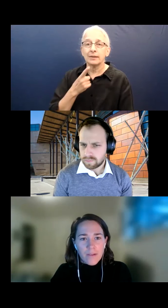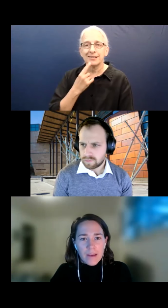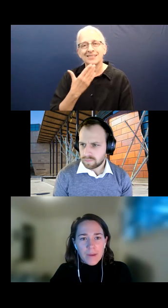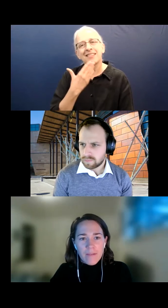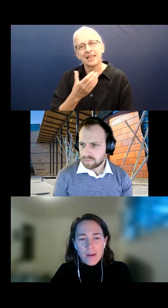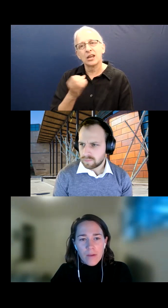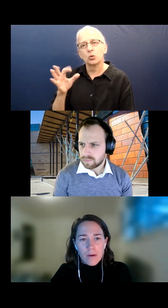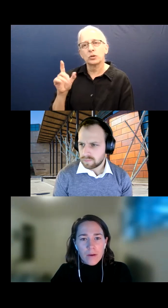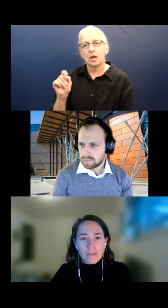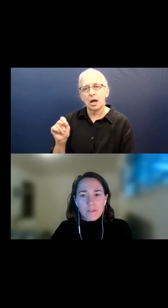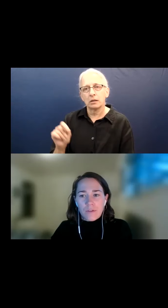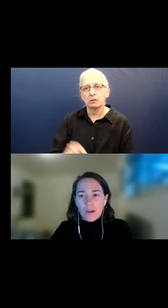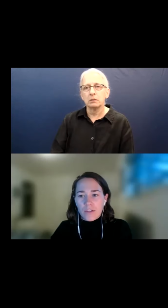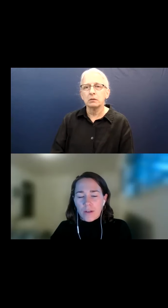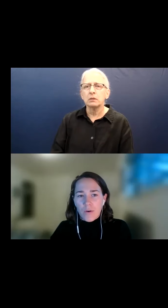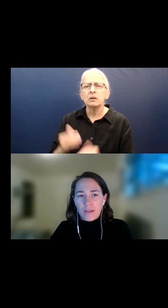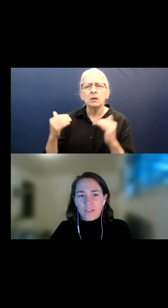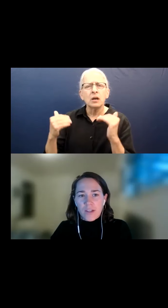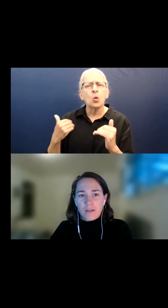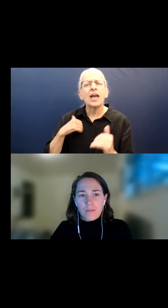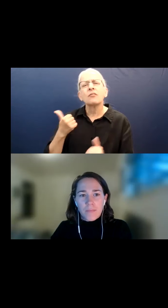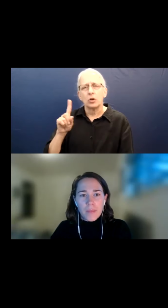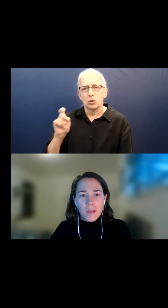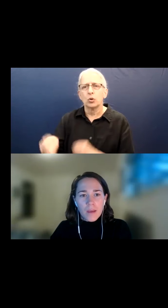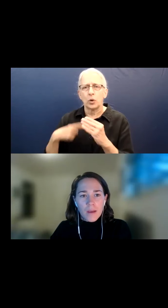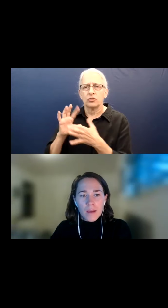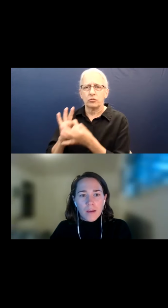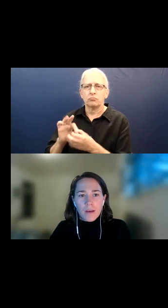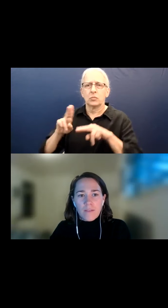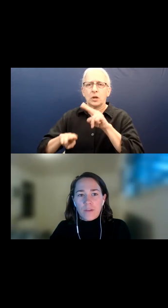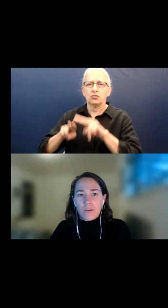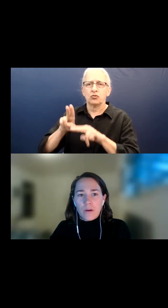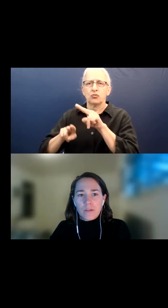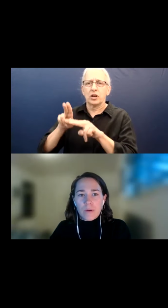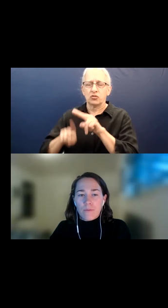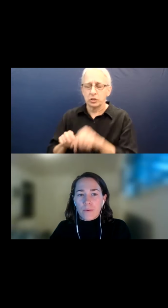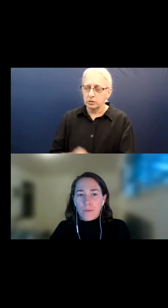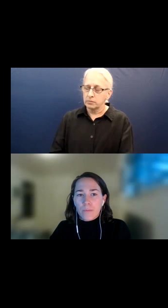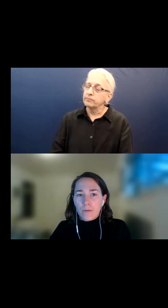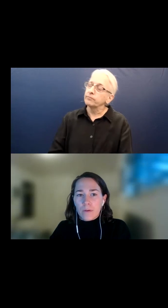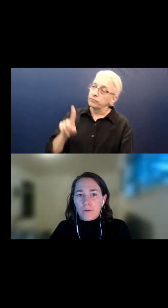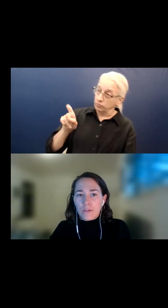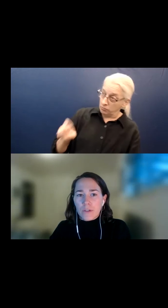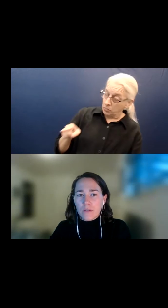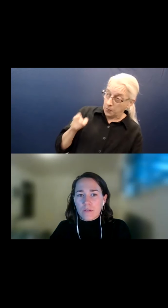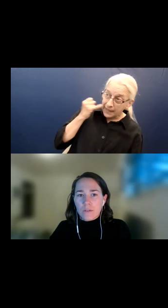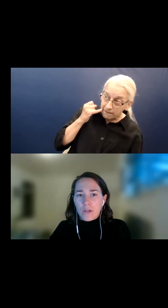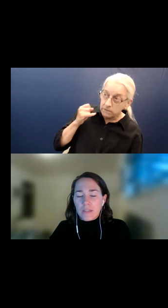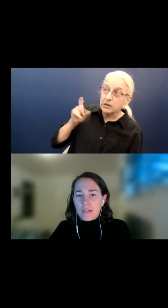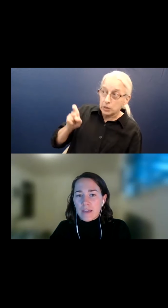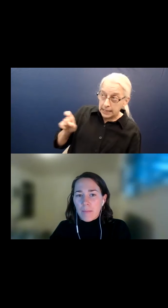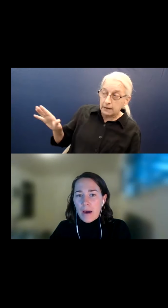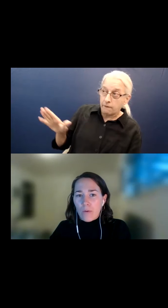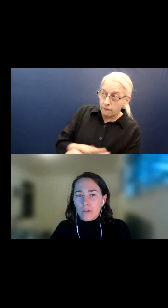All right, we have another construction question. If you are doing full road closures